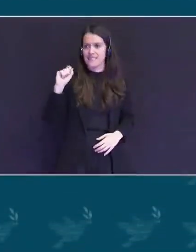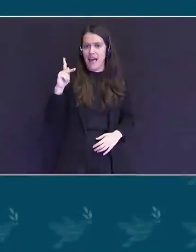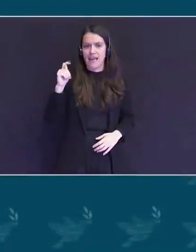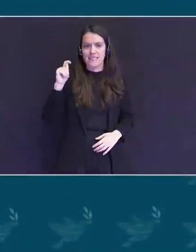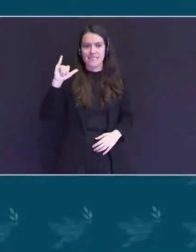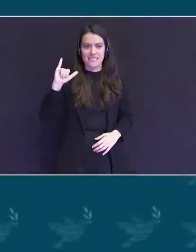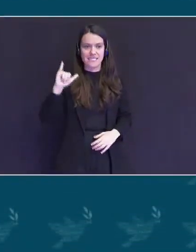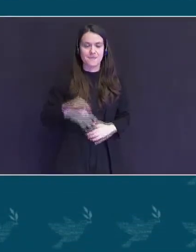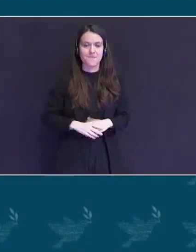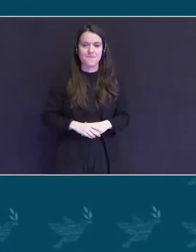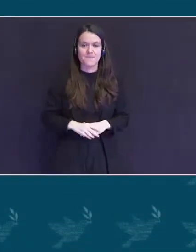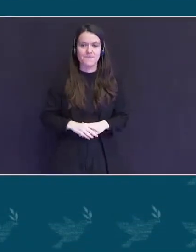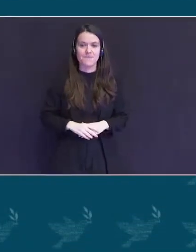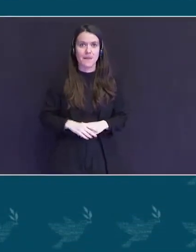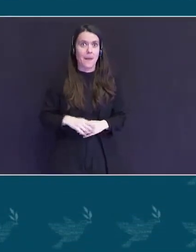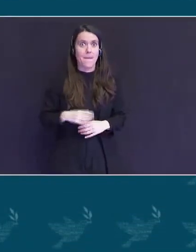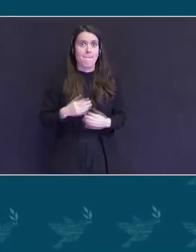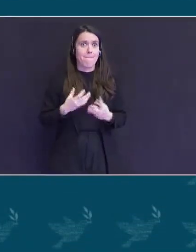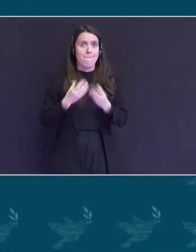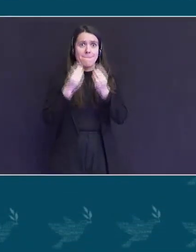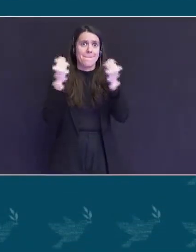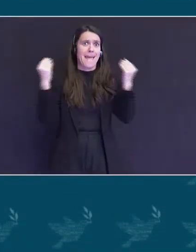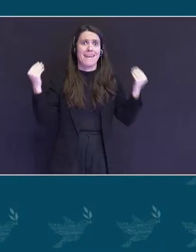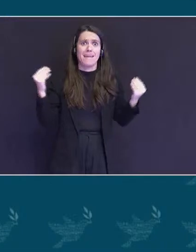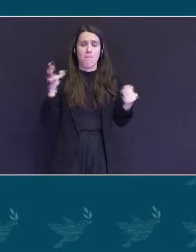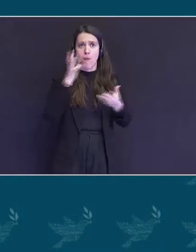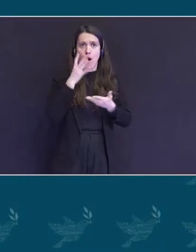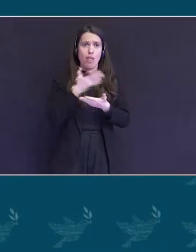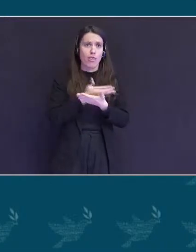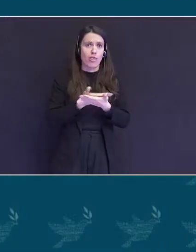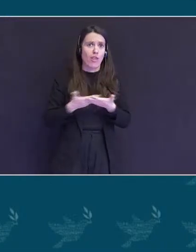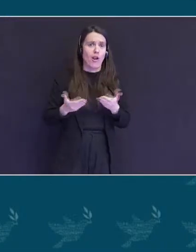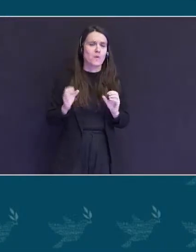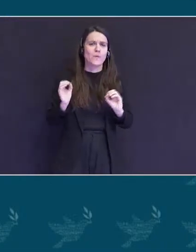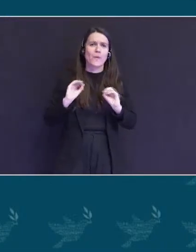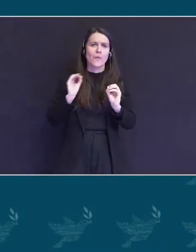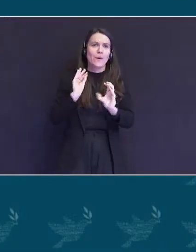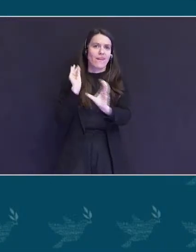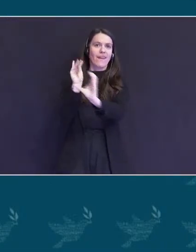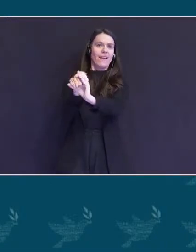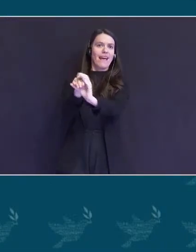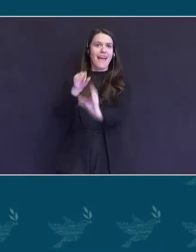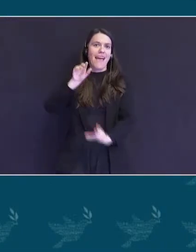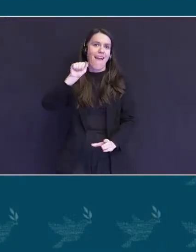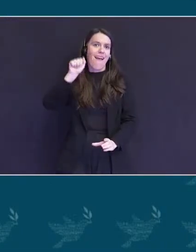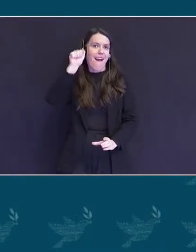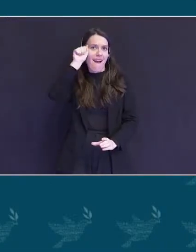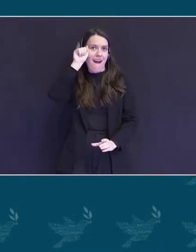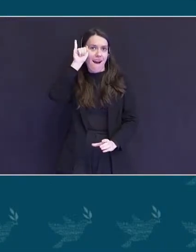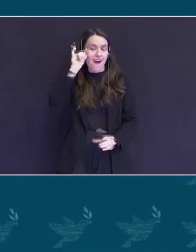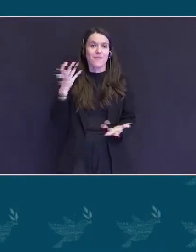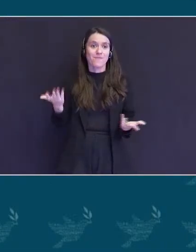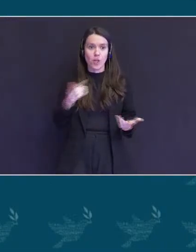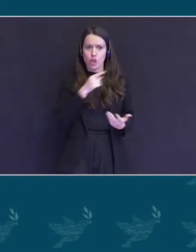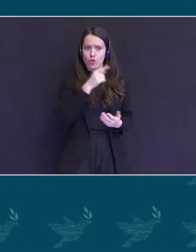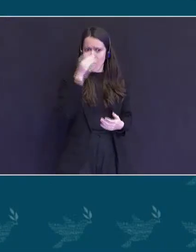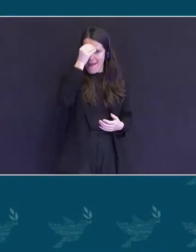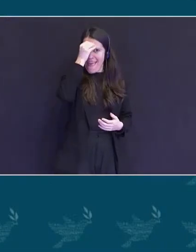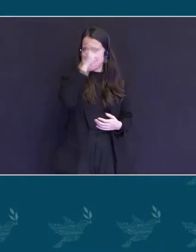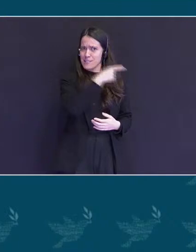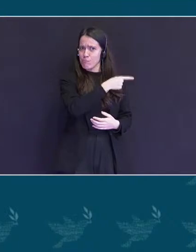Many mother languages remain underrepresented in AI-driving solutions. With your expertise